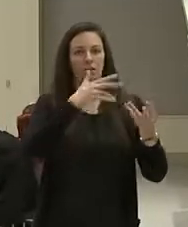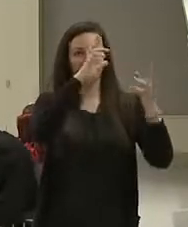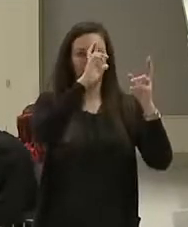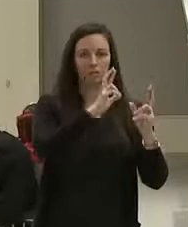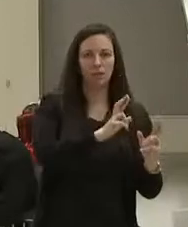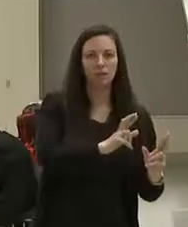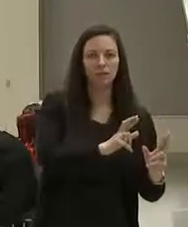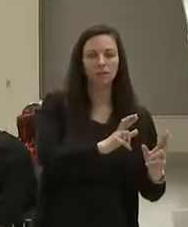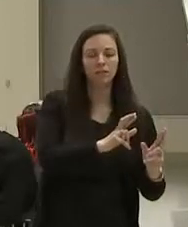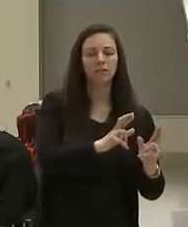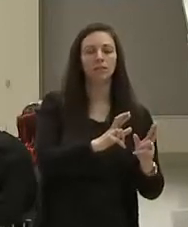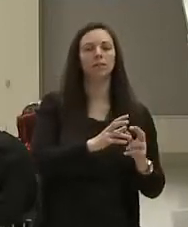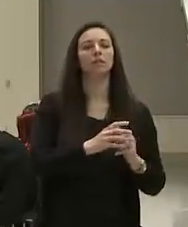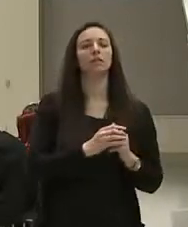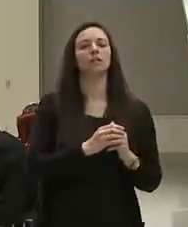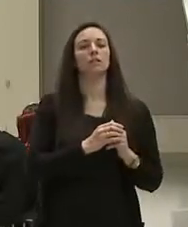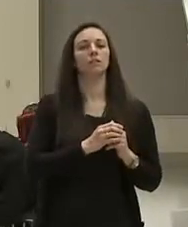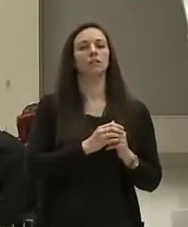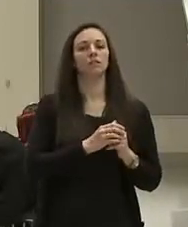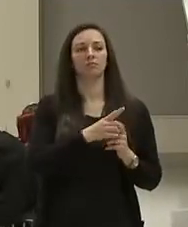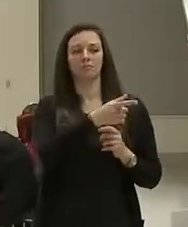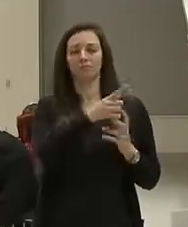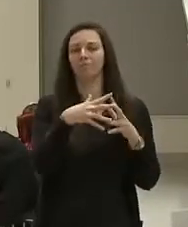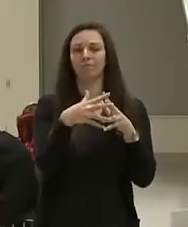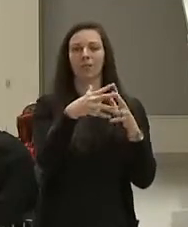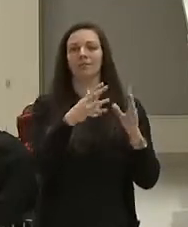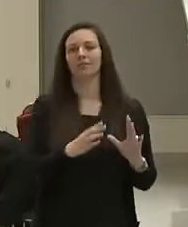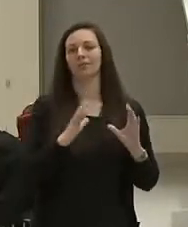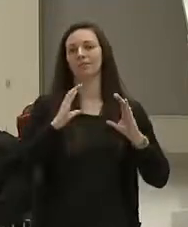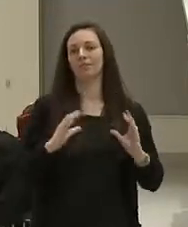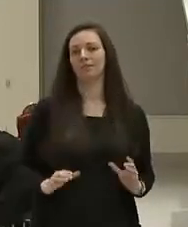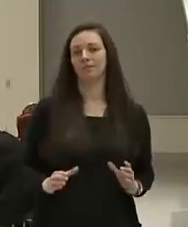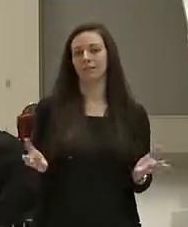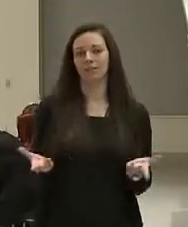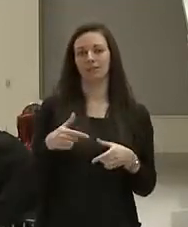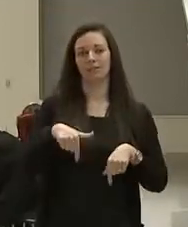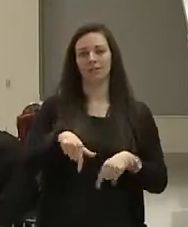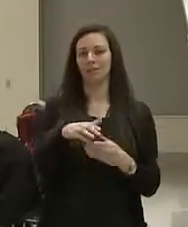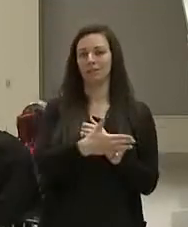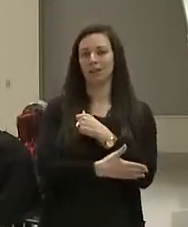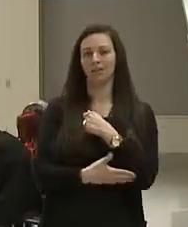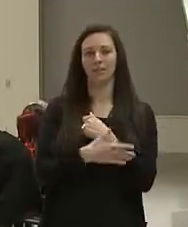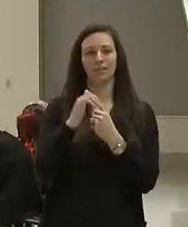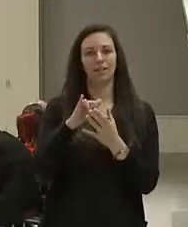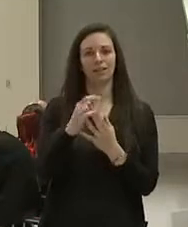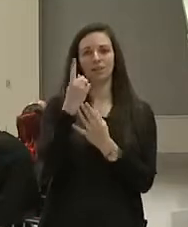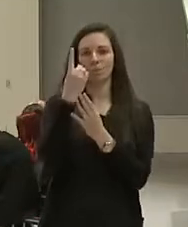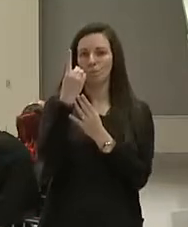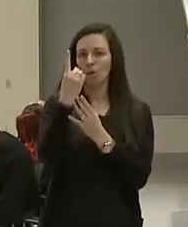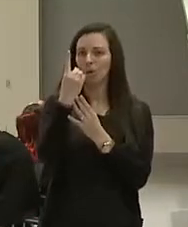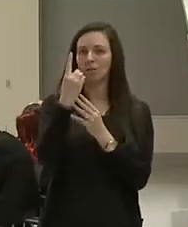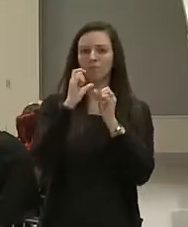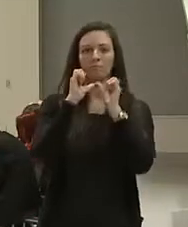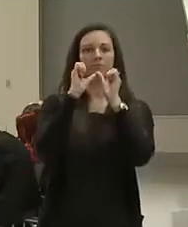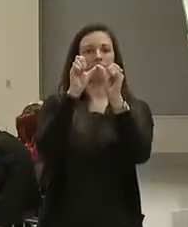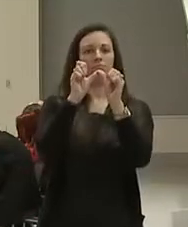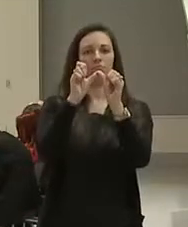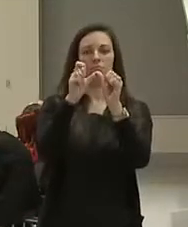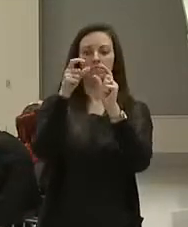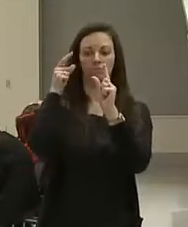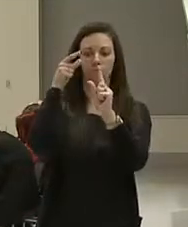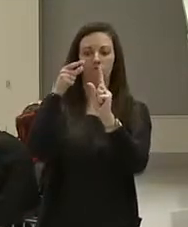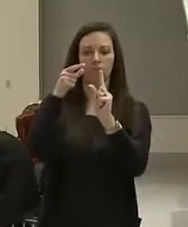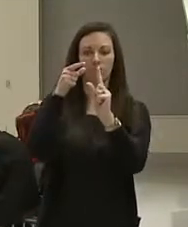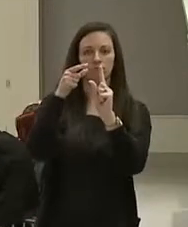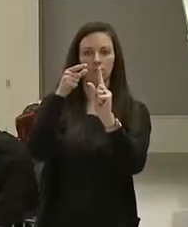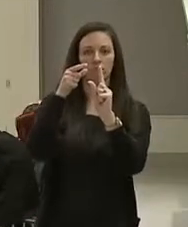respected and they are American citizen in this country. That is the one constant theme that I think